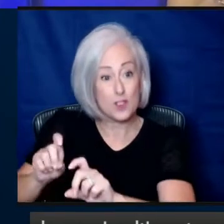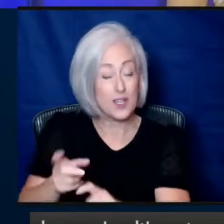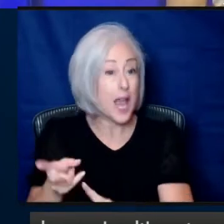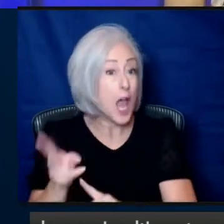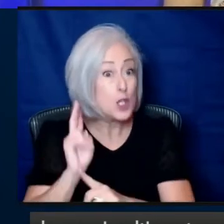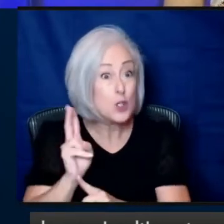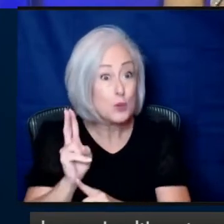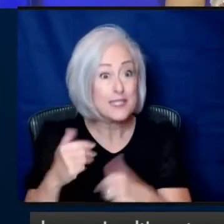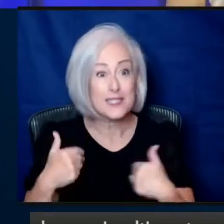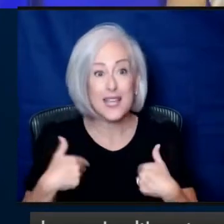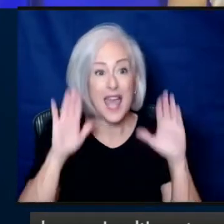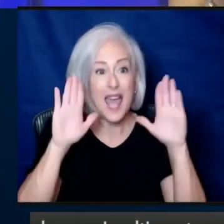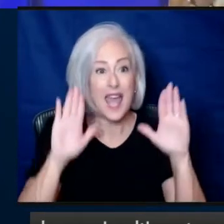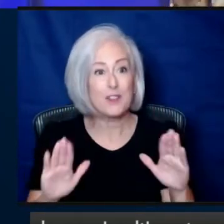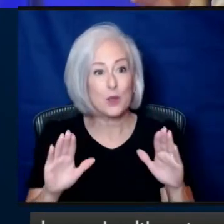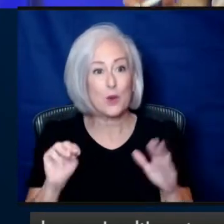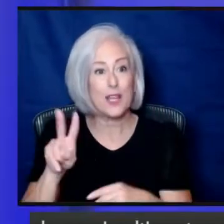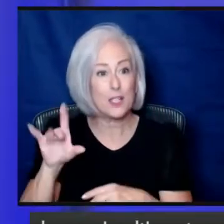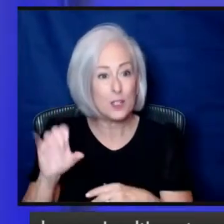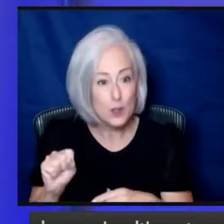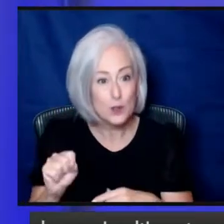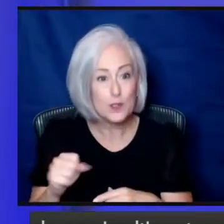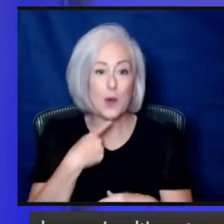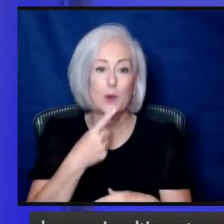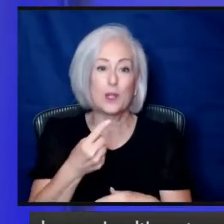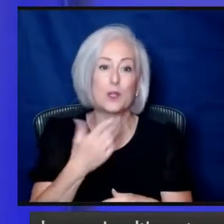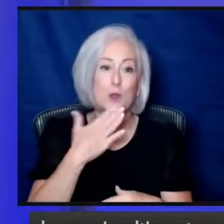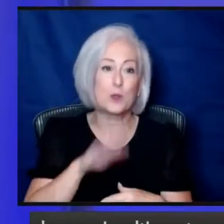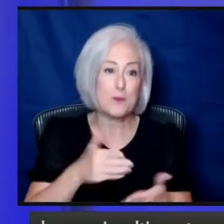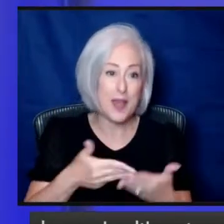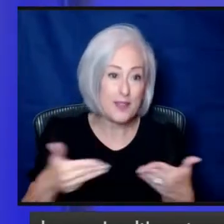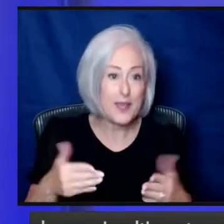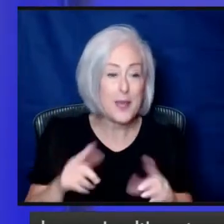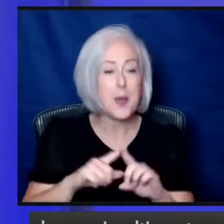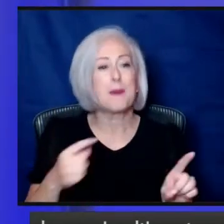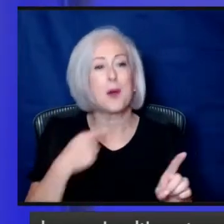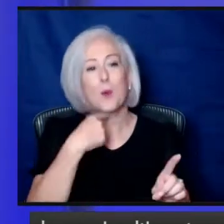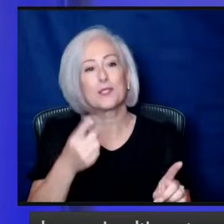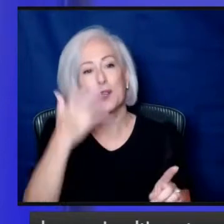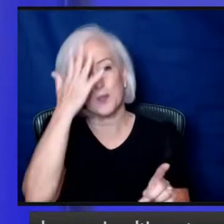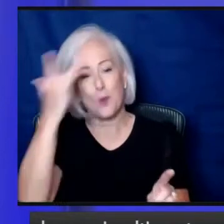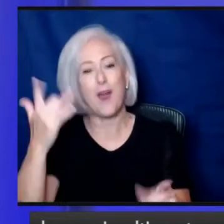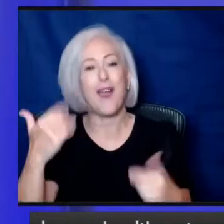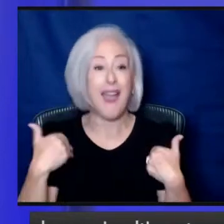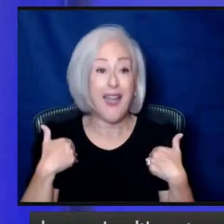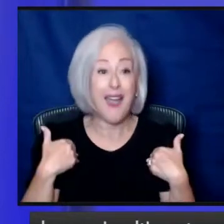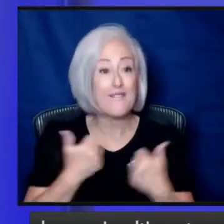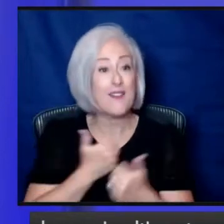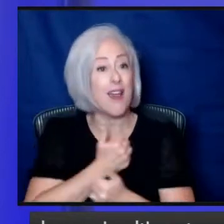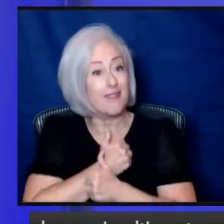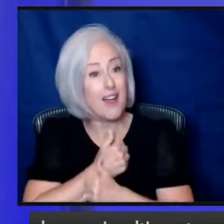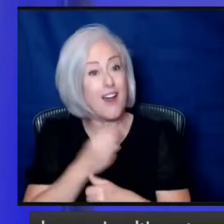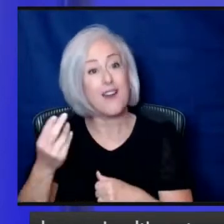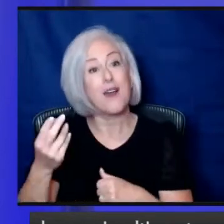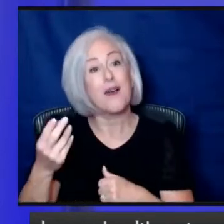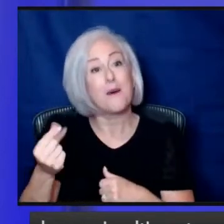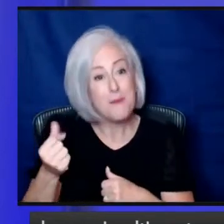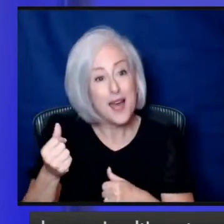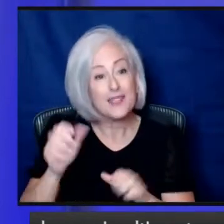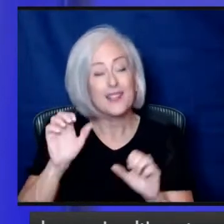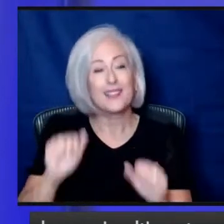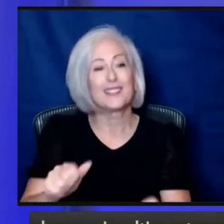you the icky stuff, but coming up in a couple of minutes, we're going to tell you why having and loving a pet could keep your child free of at least